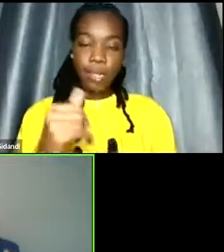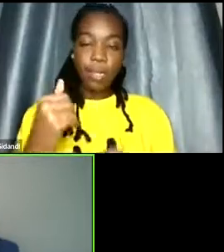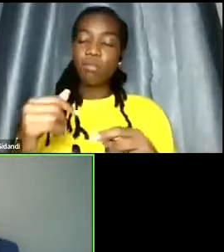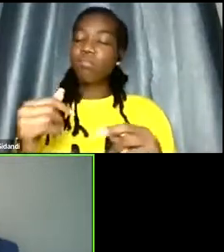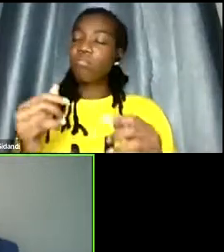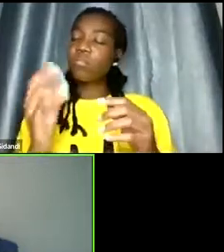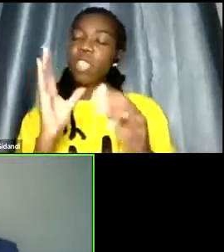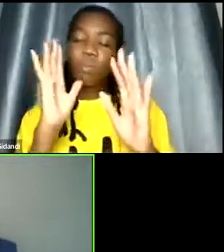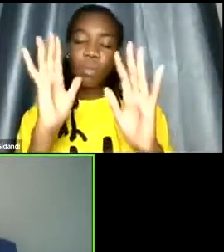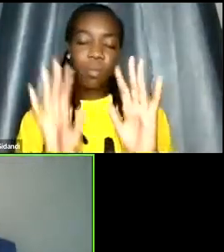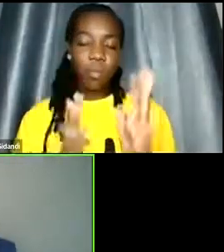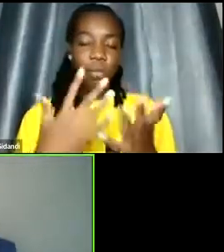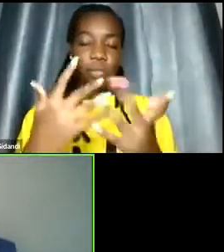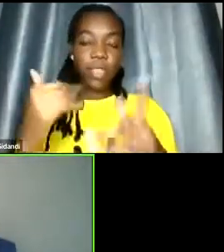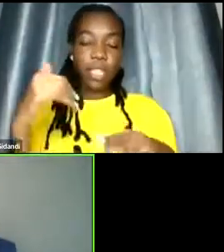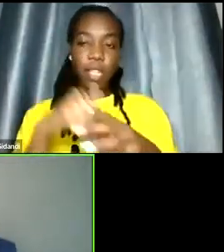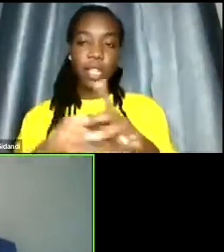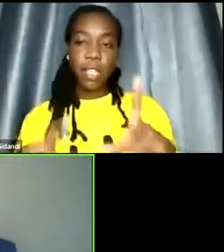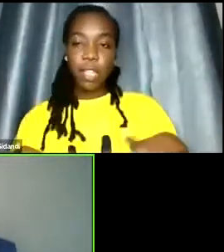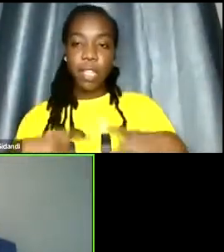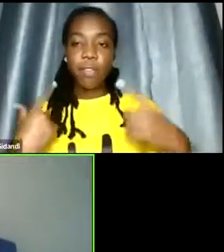a succession and talent management pipeline.